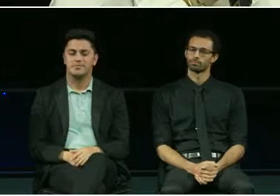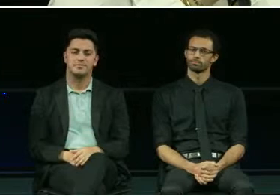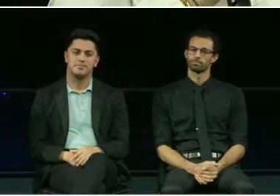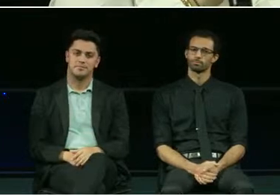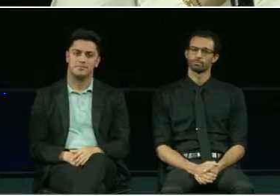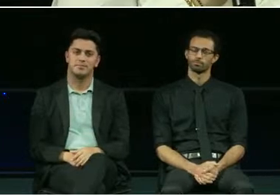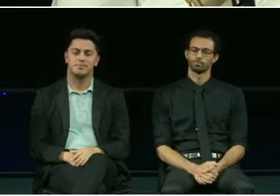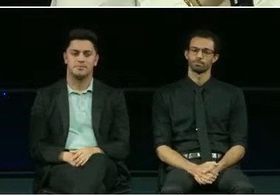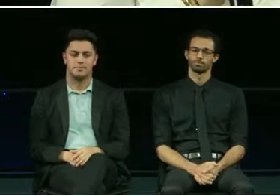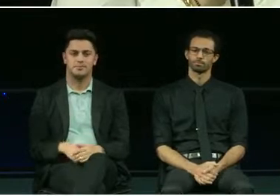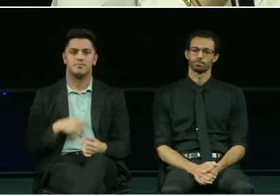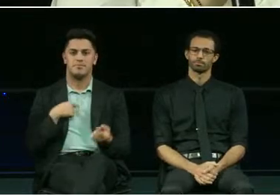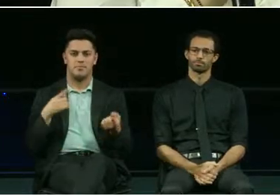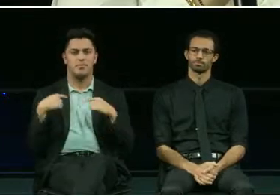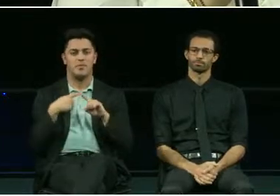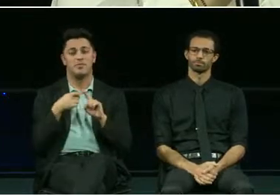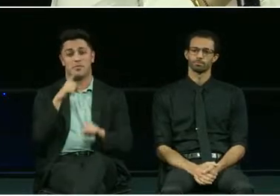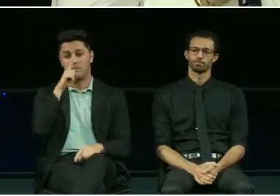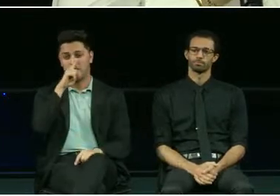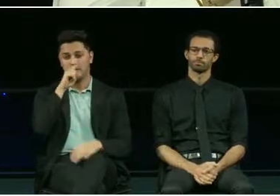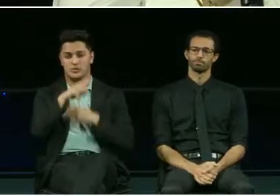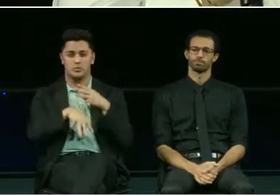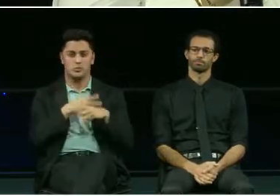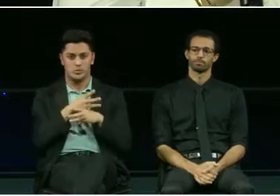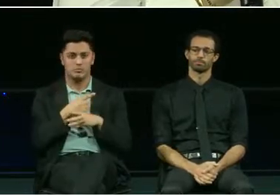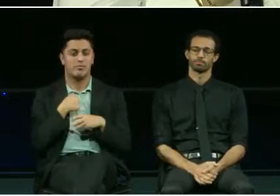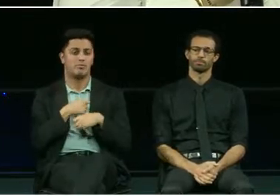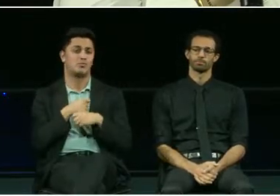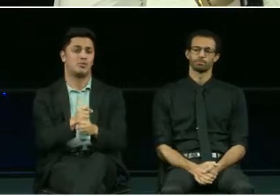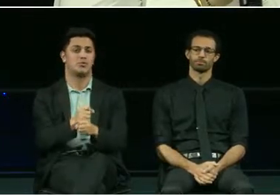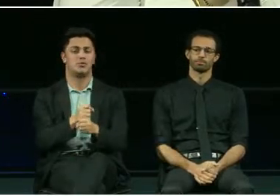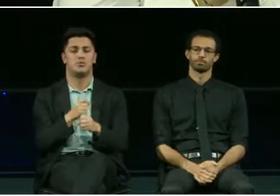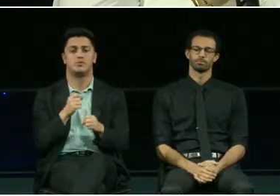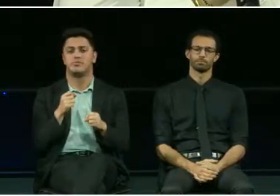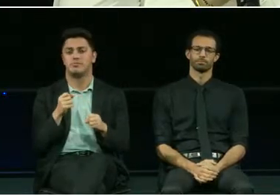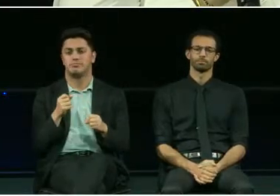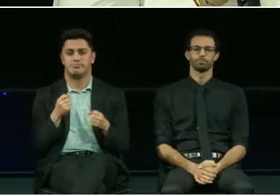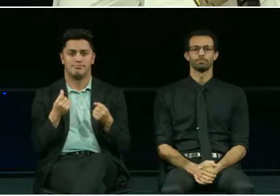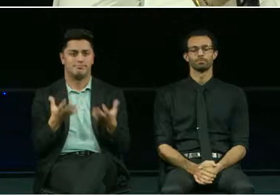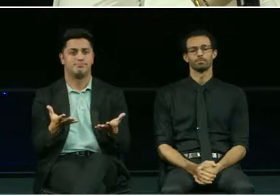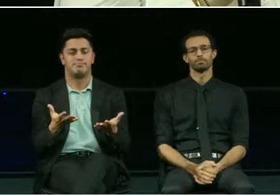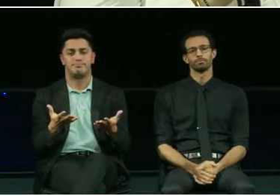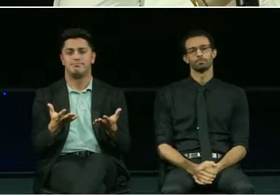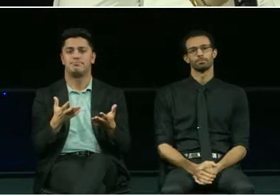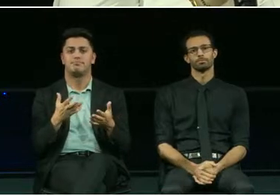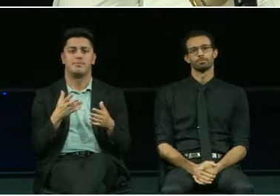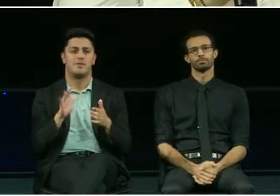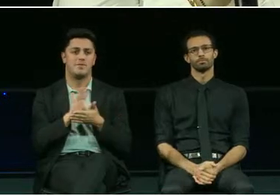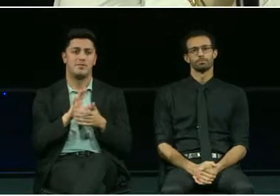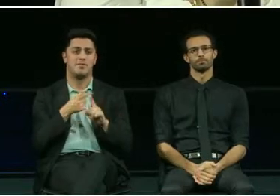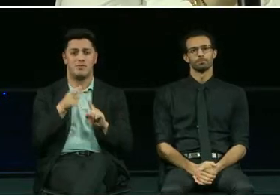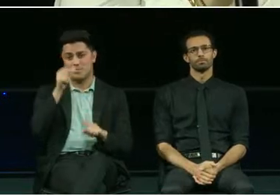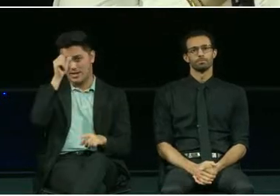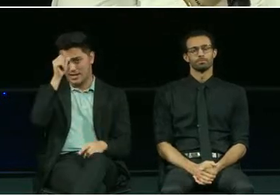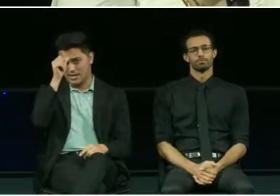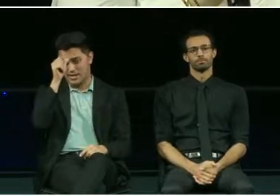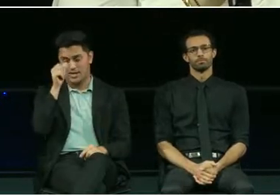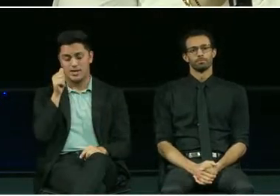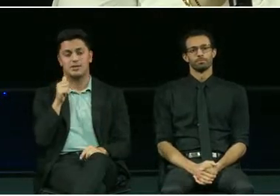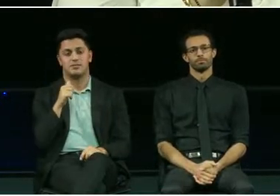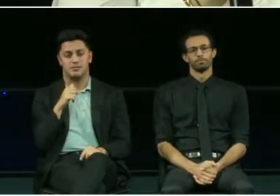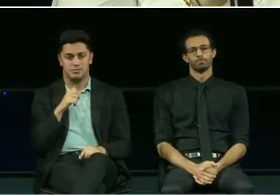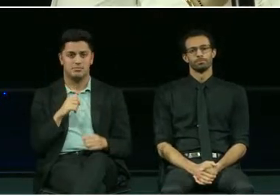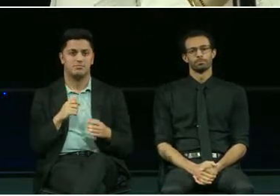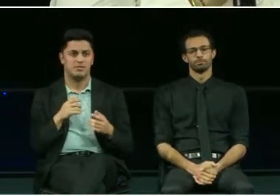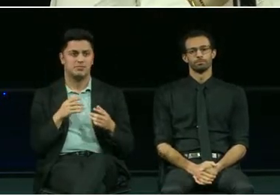I come from fiction world. I have produced a bunch of films from India that have traveled, given us a lot